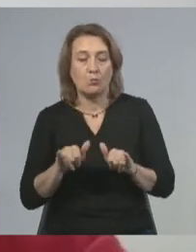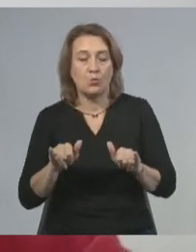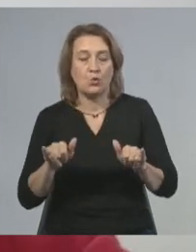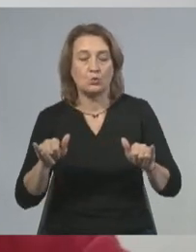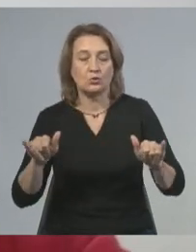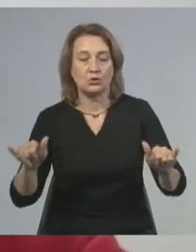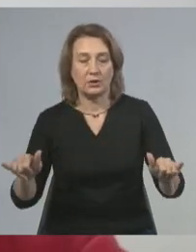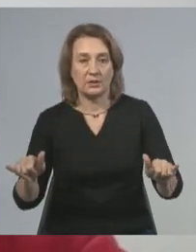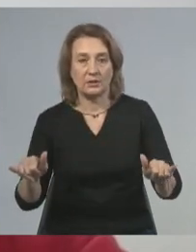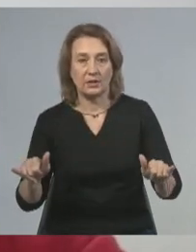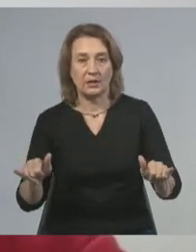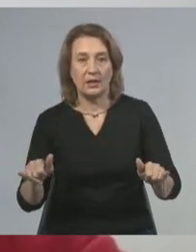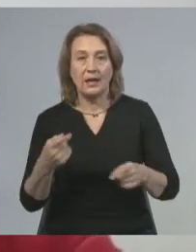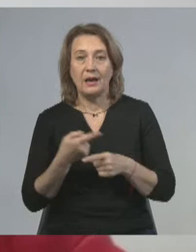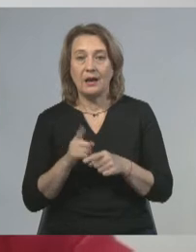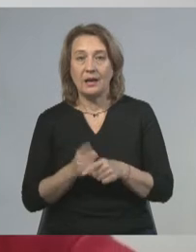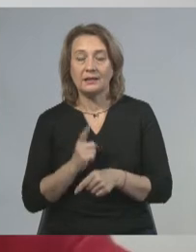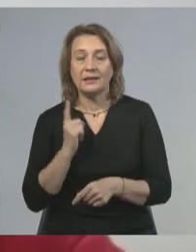if there are violations